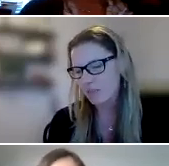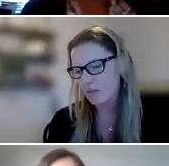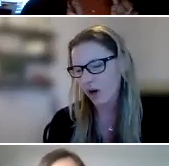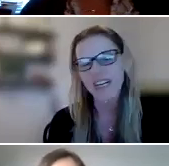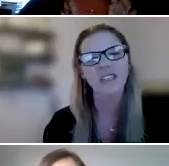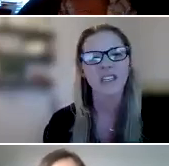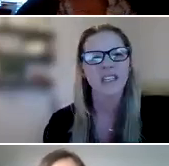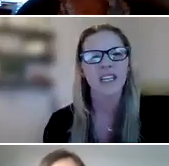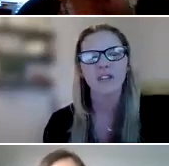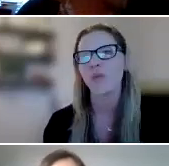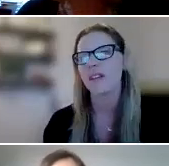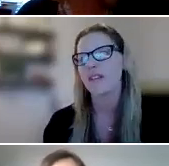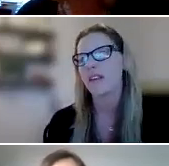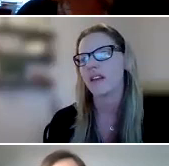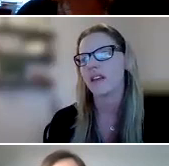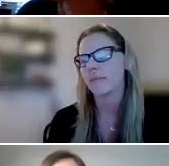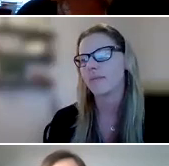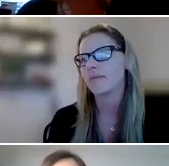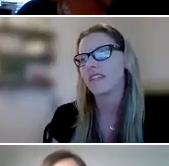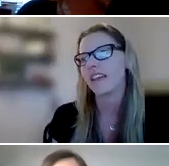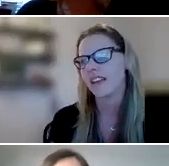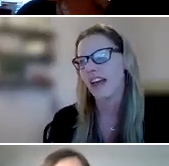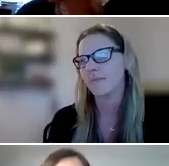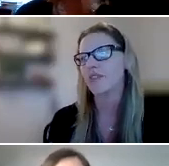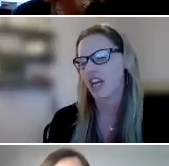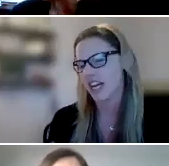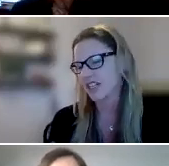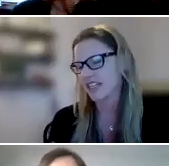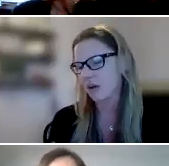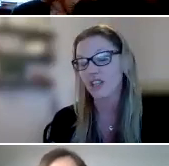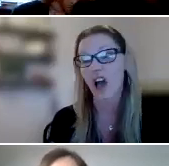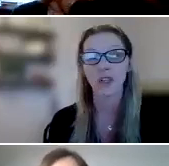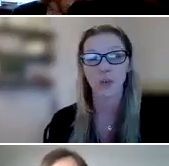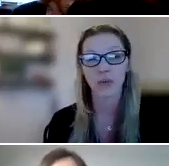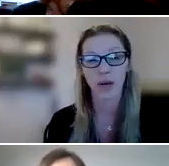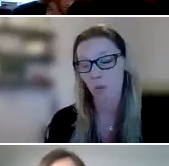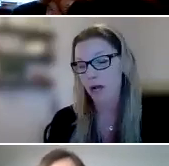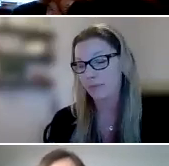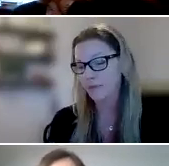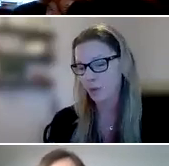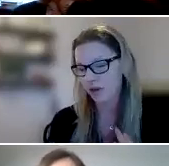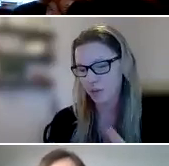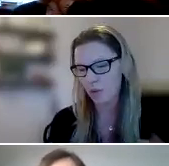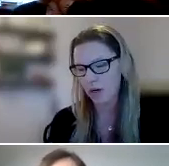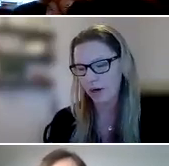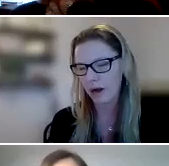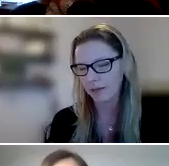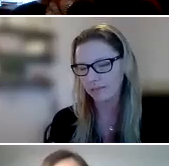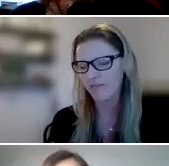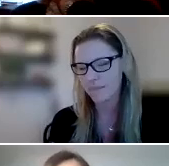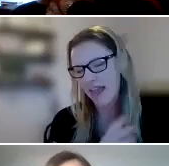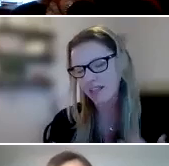that was to be more consistent with the E&M changes that we saw in 2021, where they're